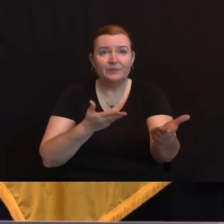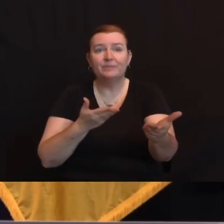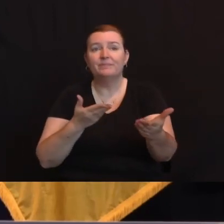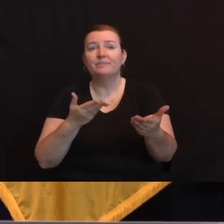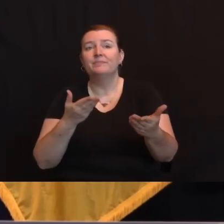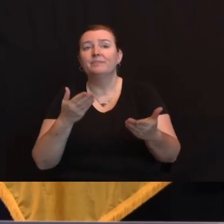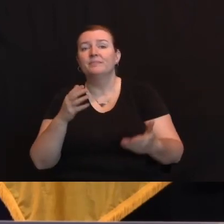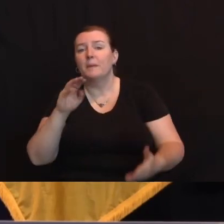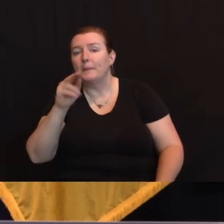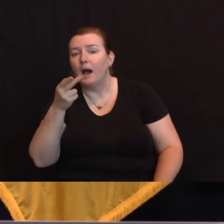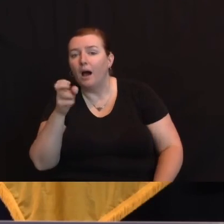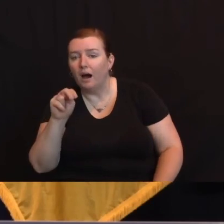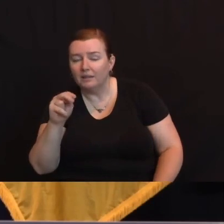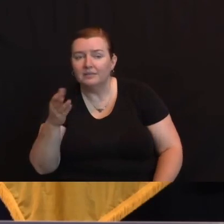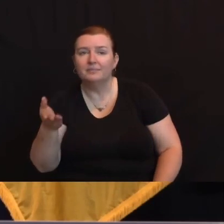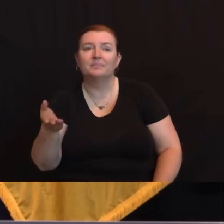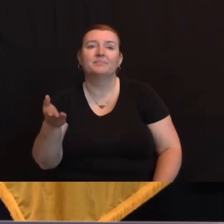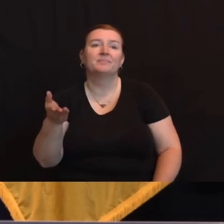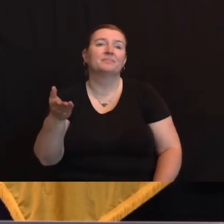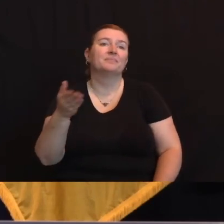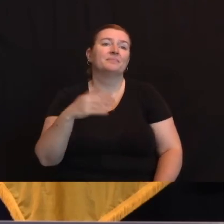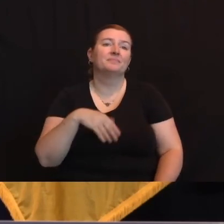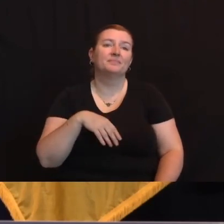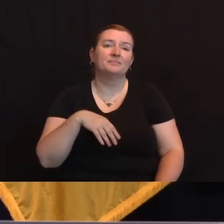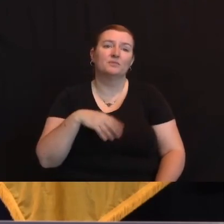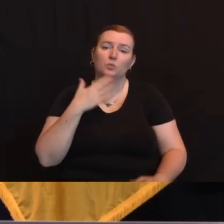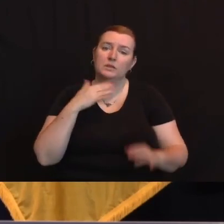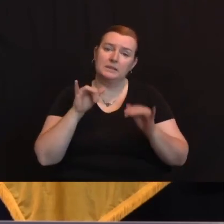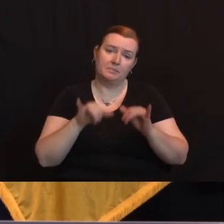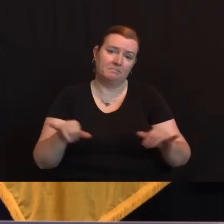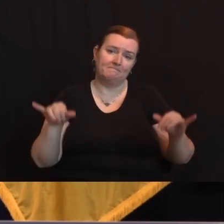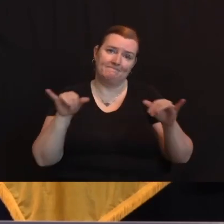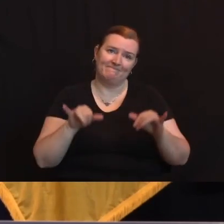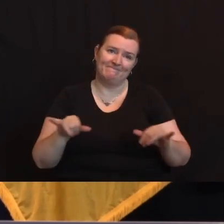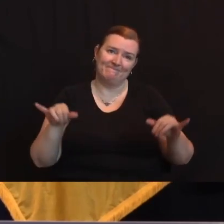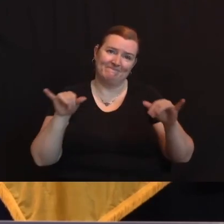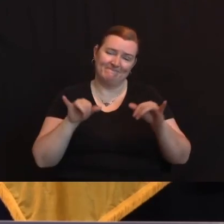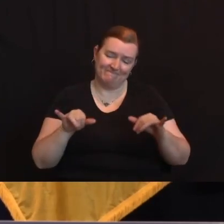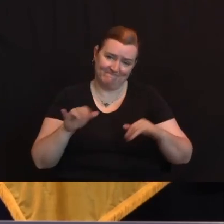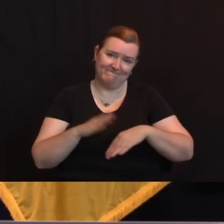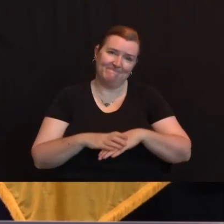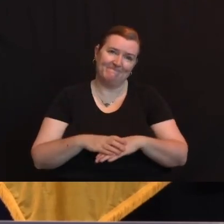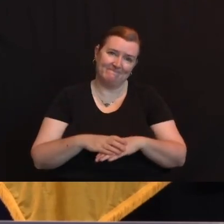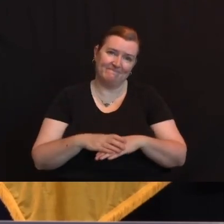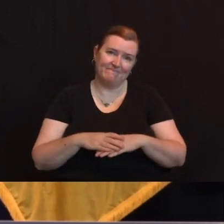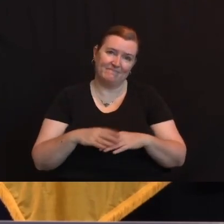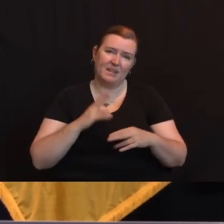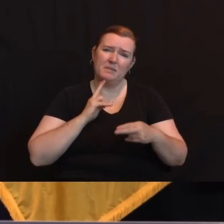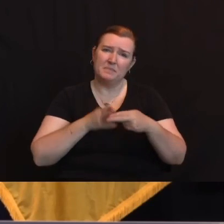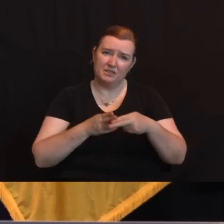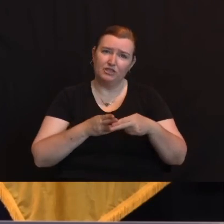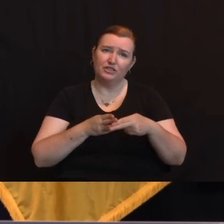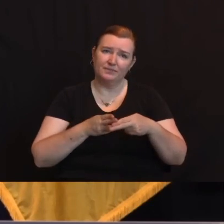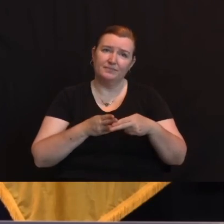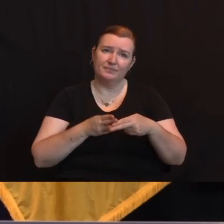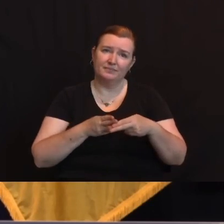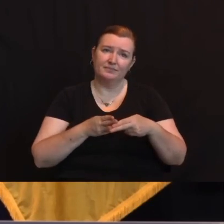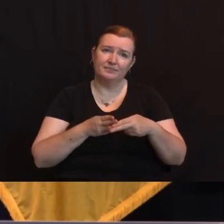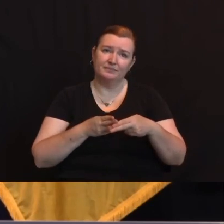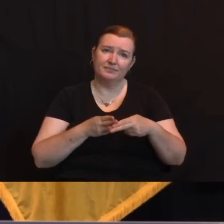Again, sort of more of the same, folks. I mentioned to Sam's question, we had some curveballs thrown at